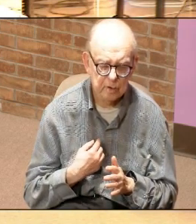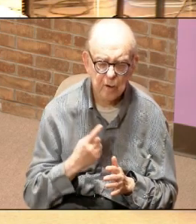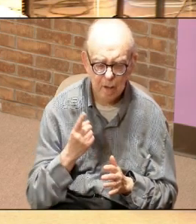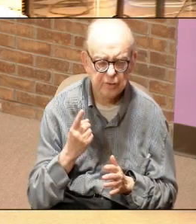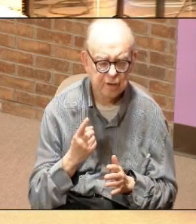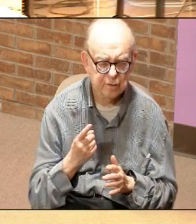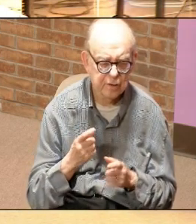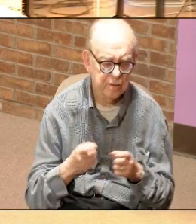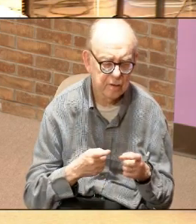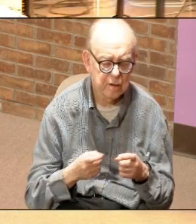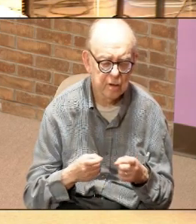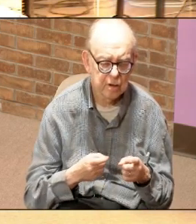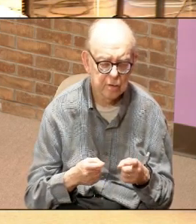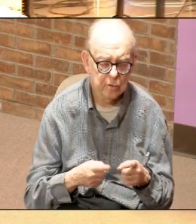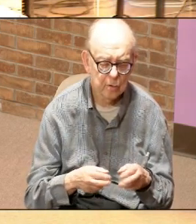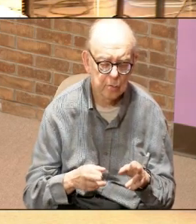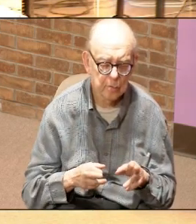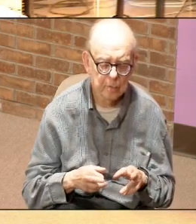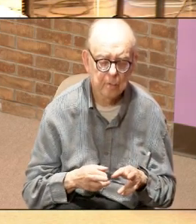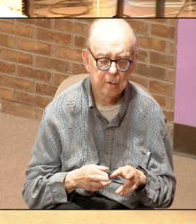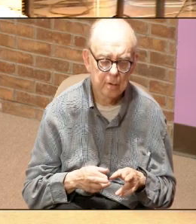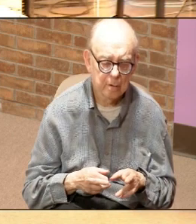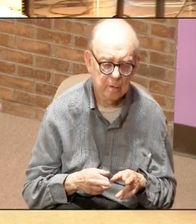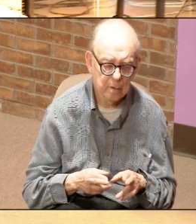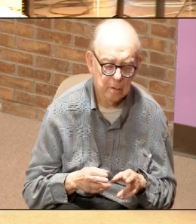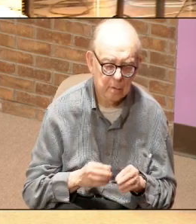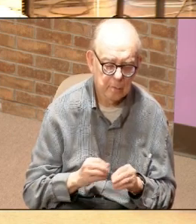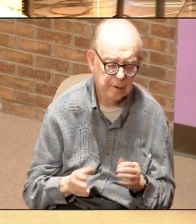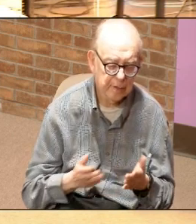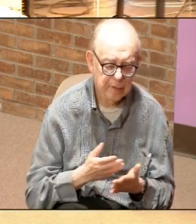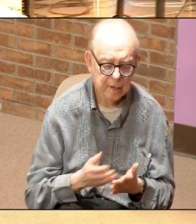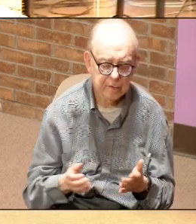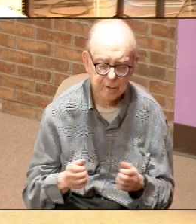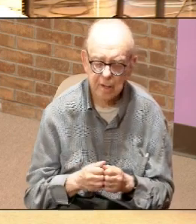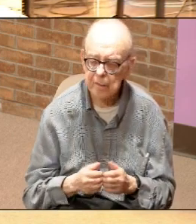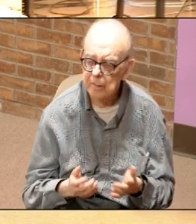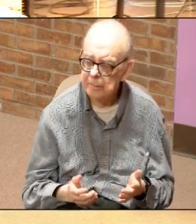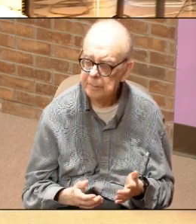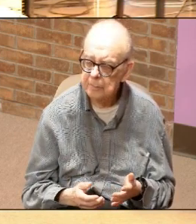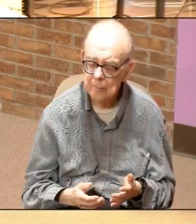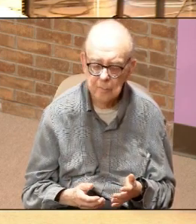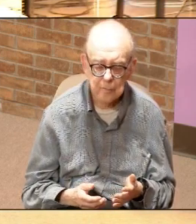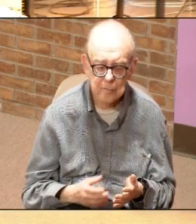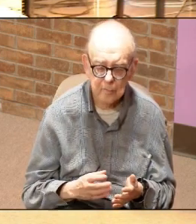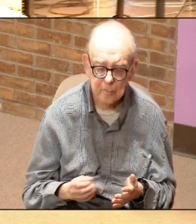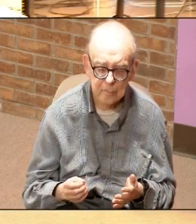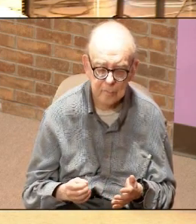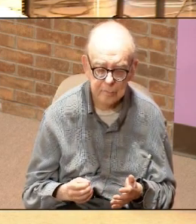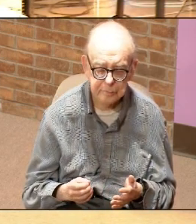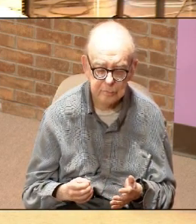upstairs. And we were putting some things together, I believe. And